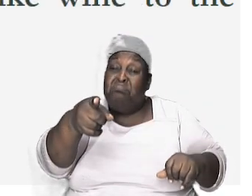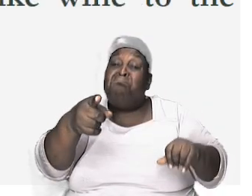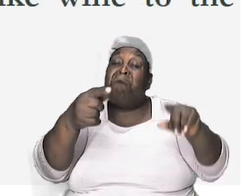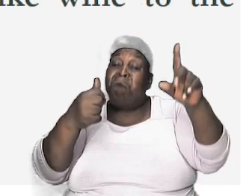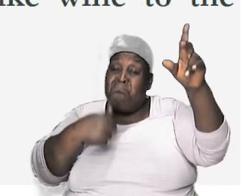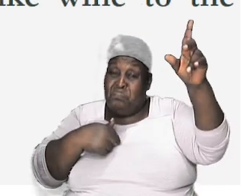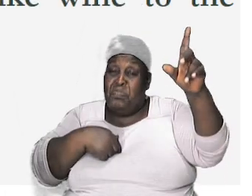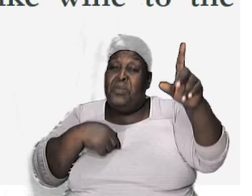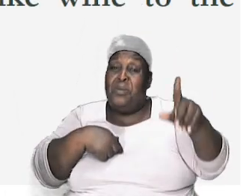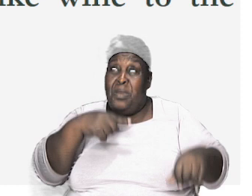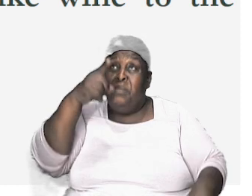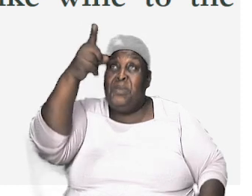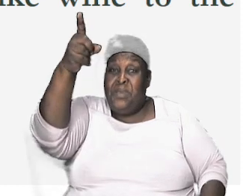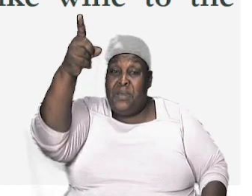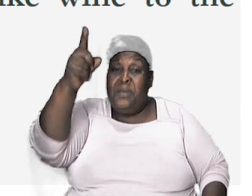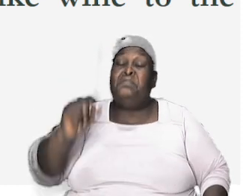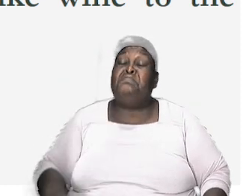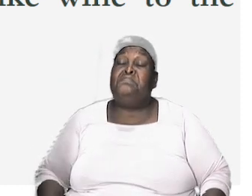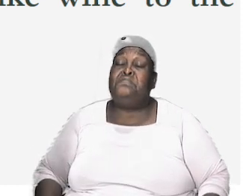he.